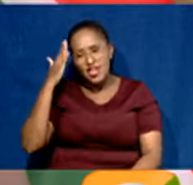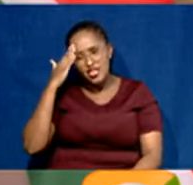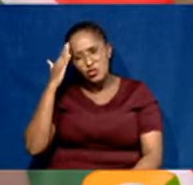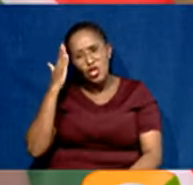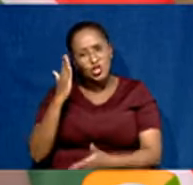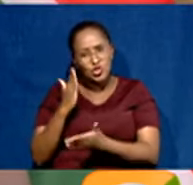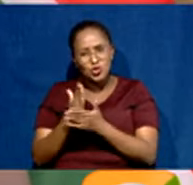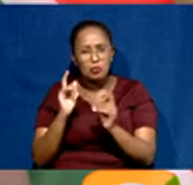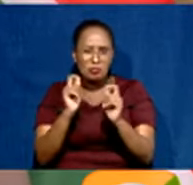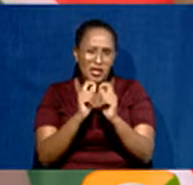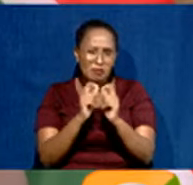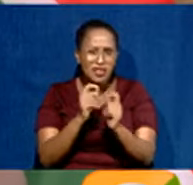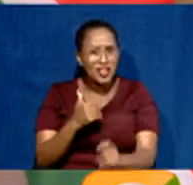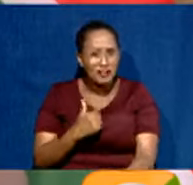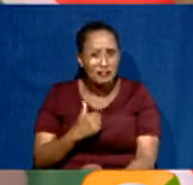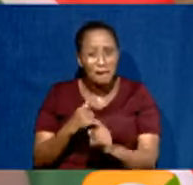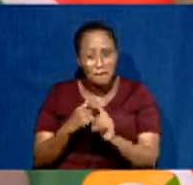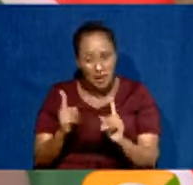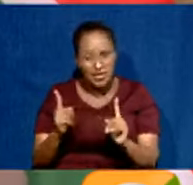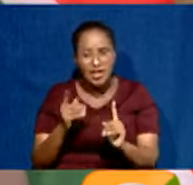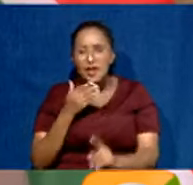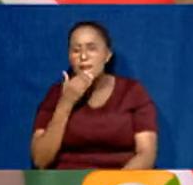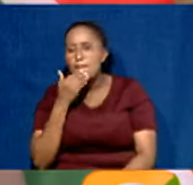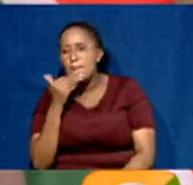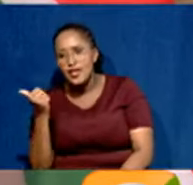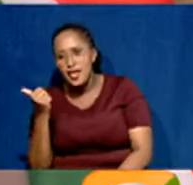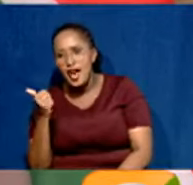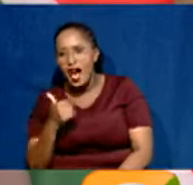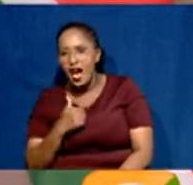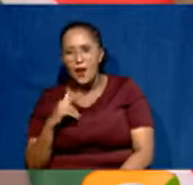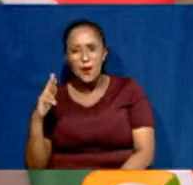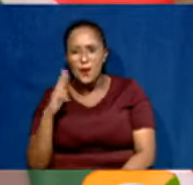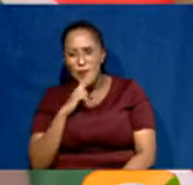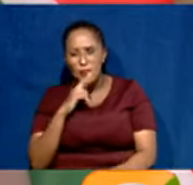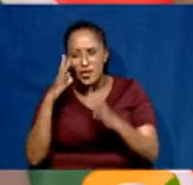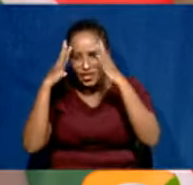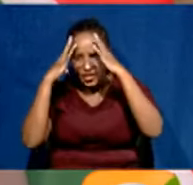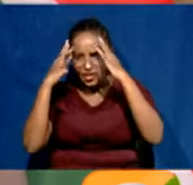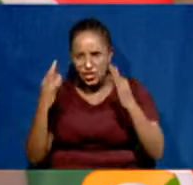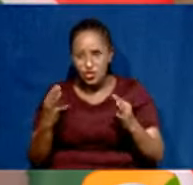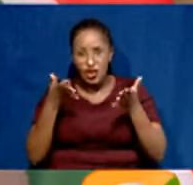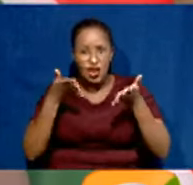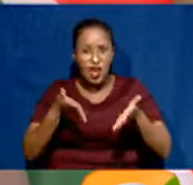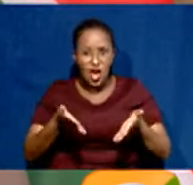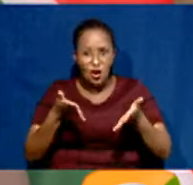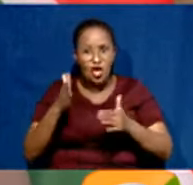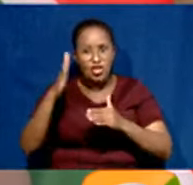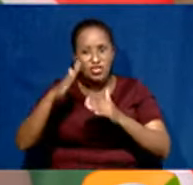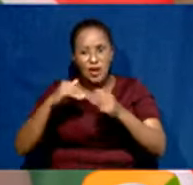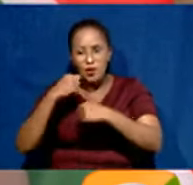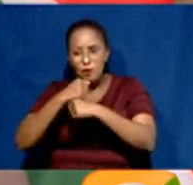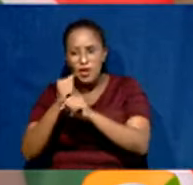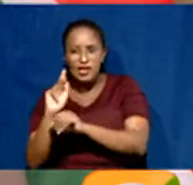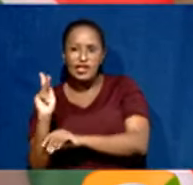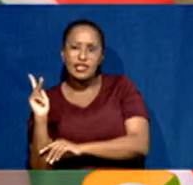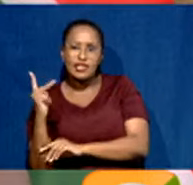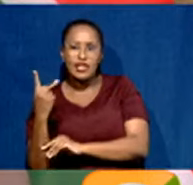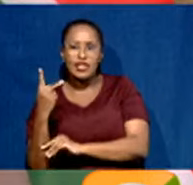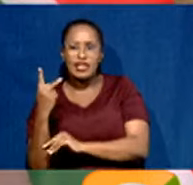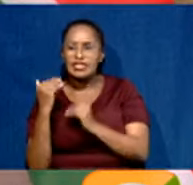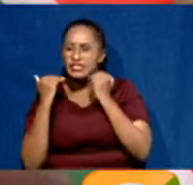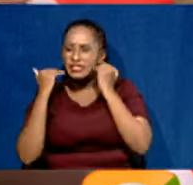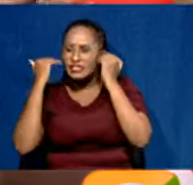cause pain, but it is better we make those decisions now than get Kenya into debt